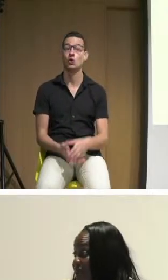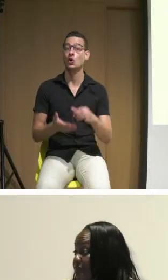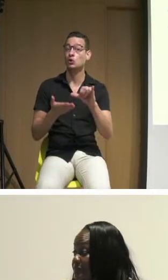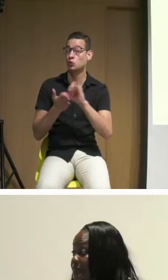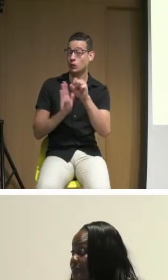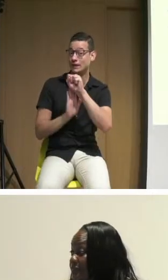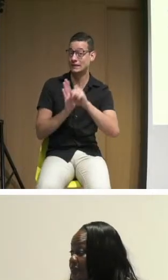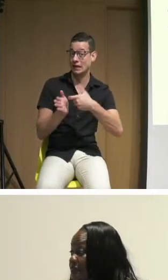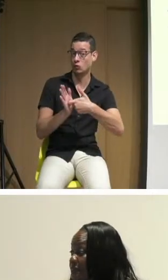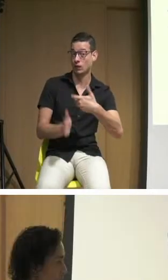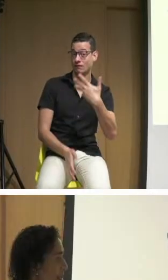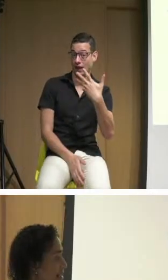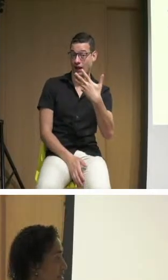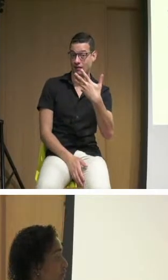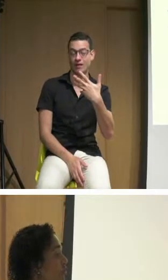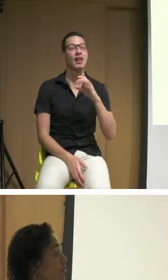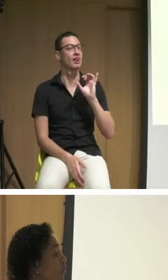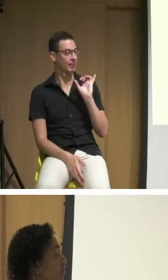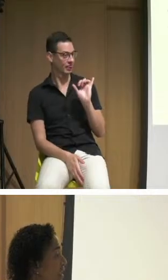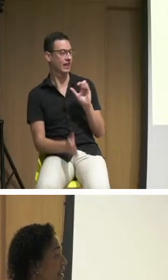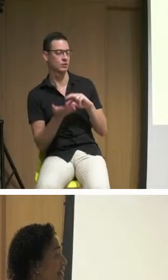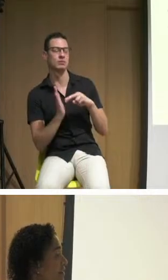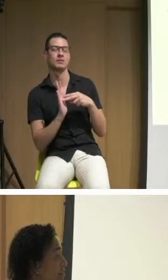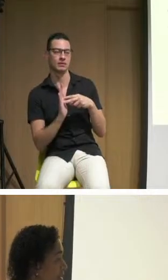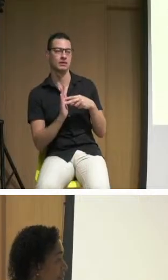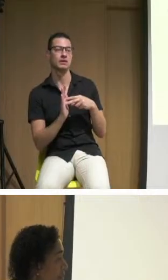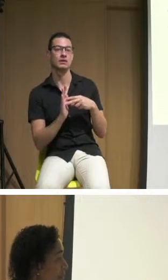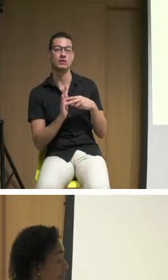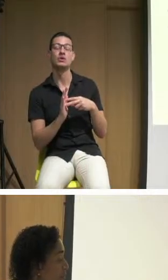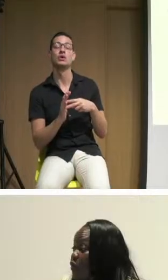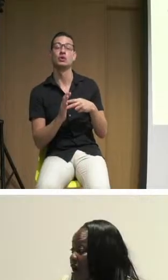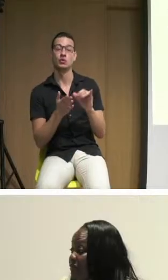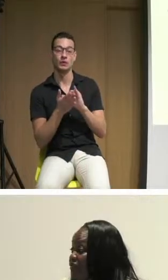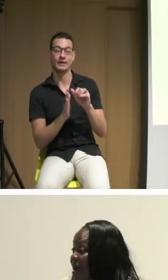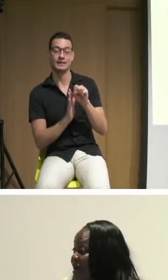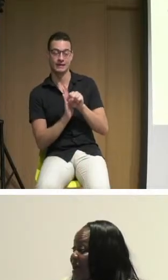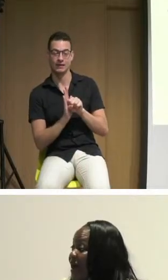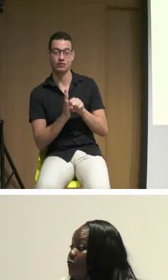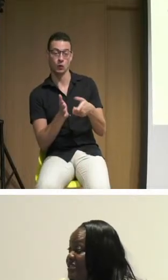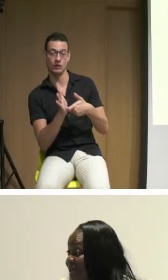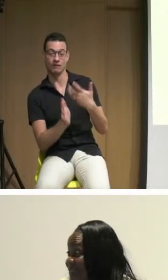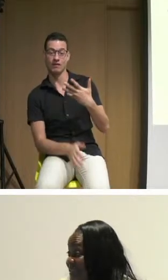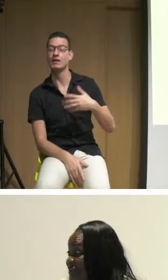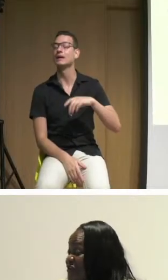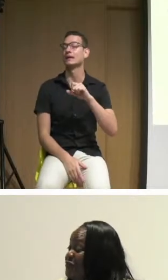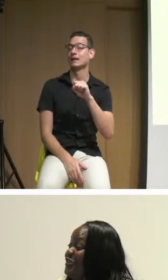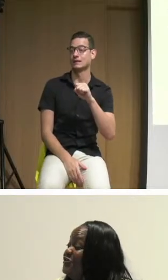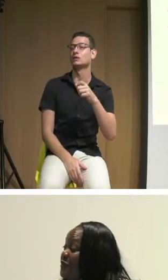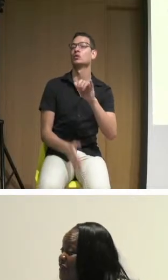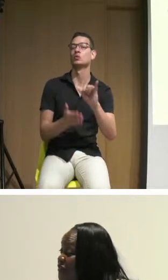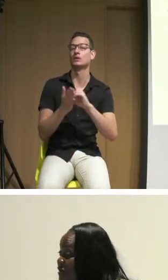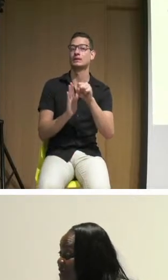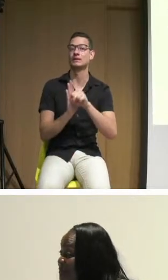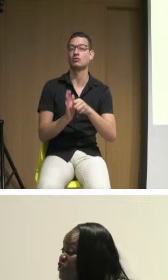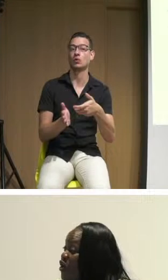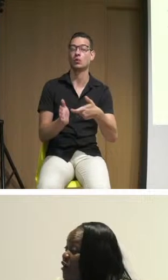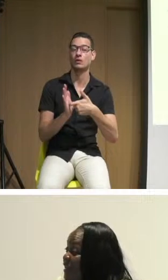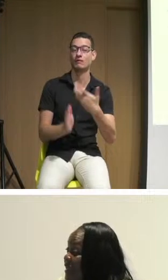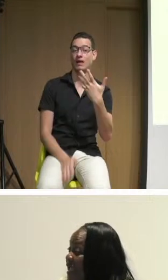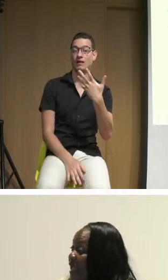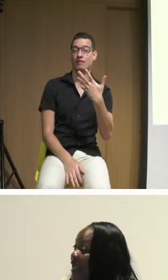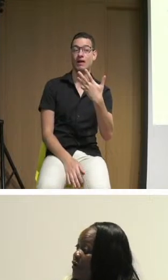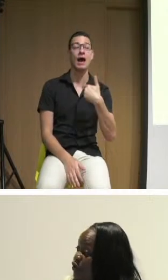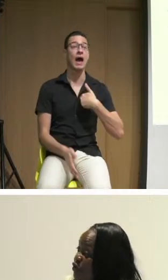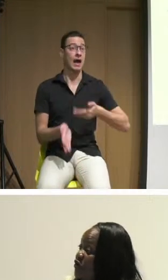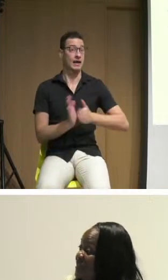5. That's what I'm asking. Yes. So Yes. New York State as a minimum. Is requiring 5. I was asking, could we do it with 3, majority?